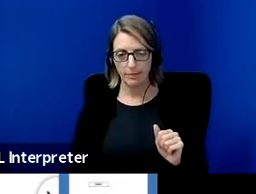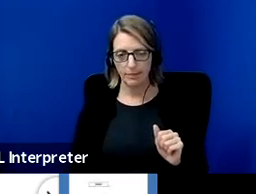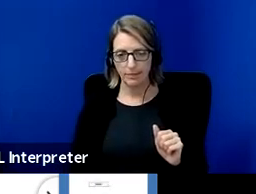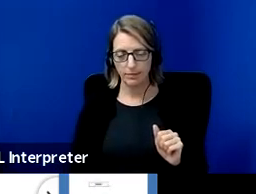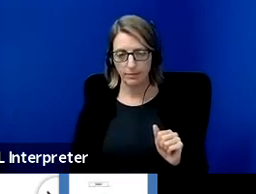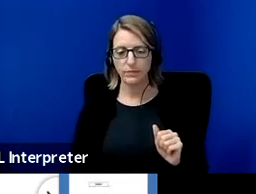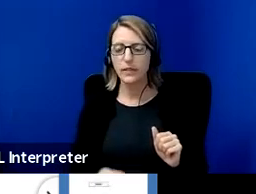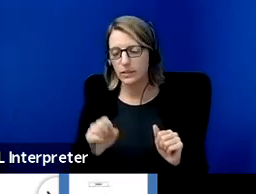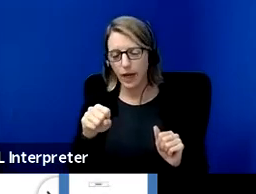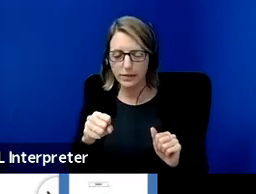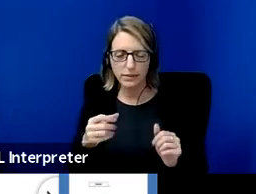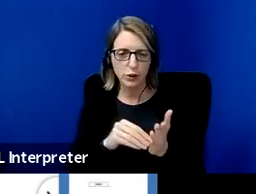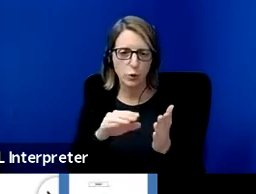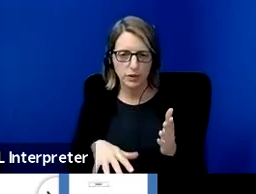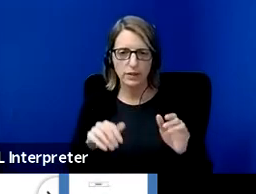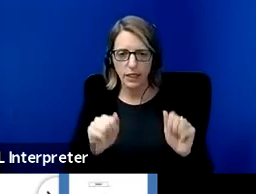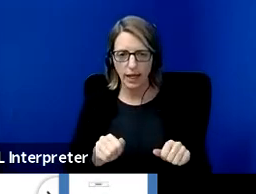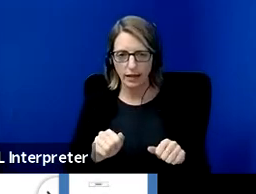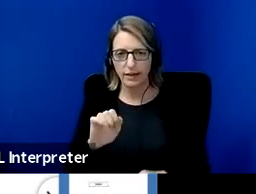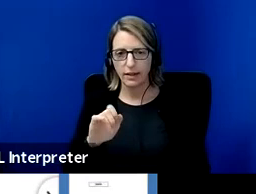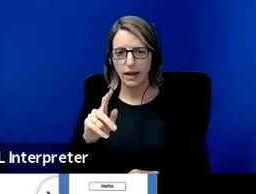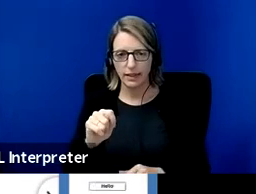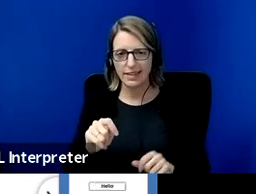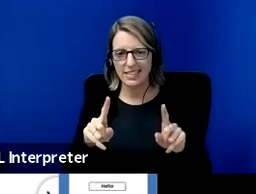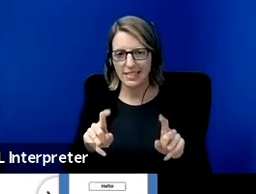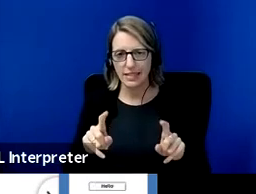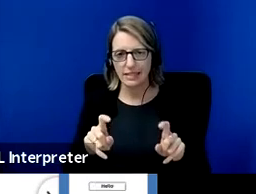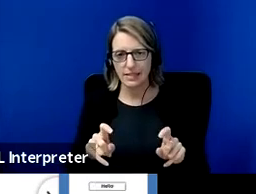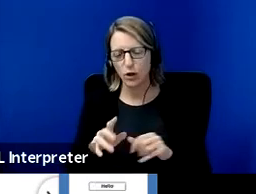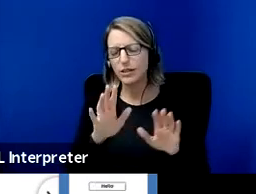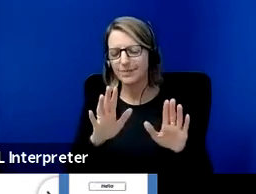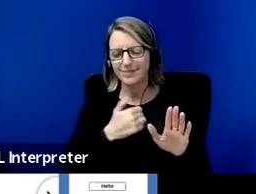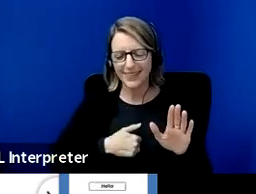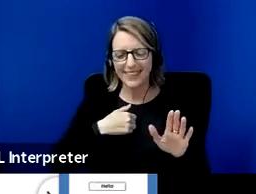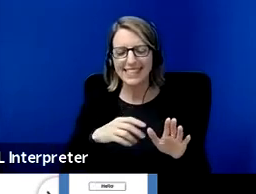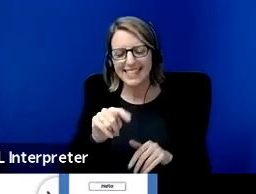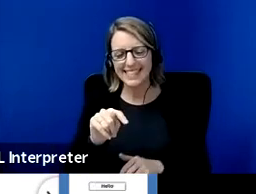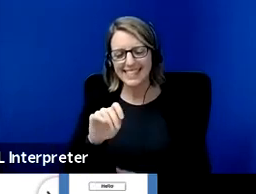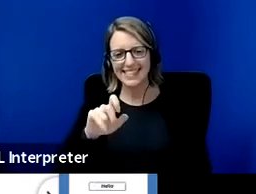So yes, they can edit that text box. You could have also done that with the shape.